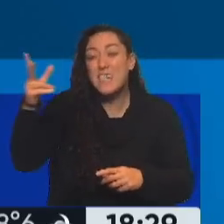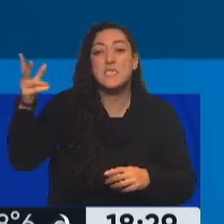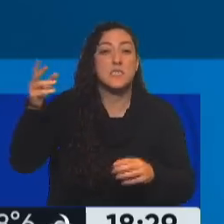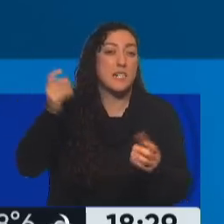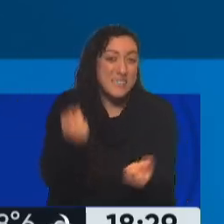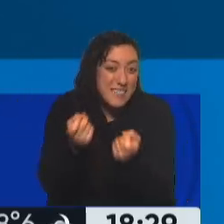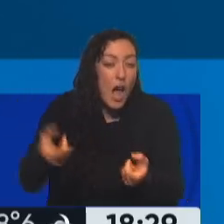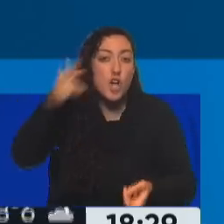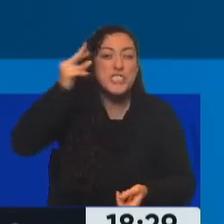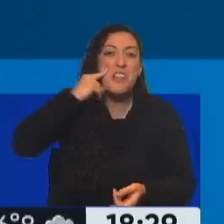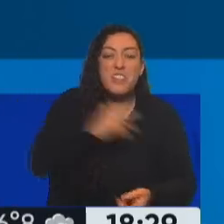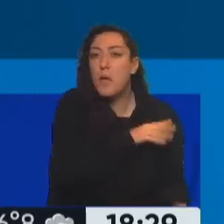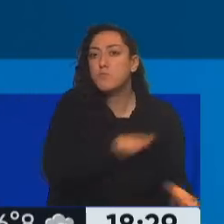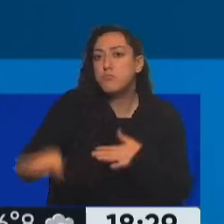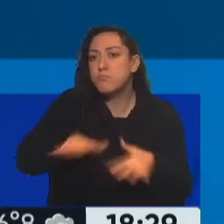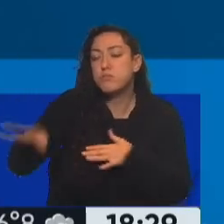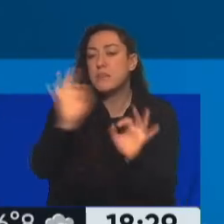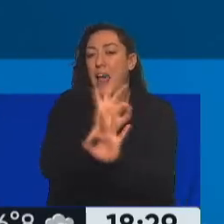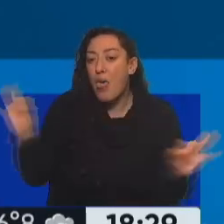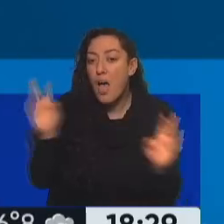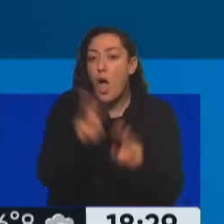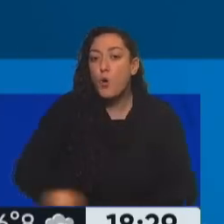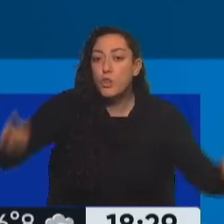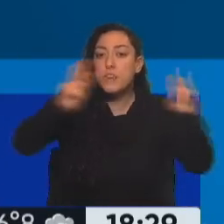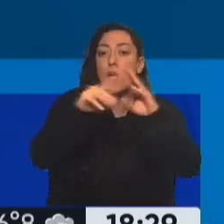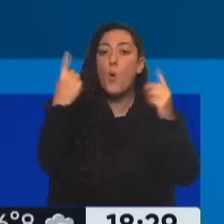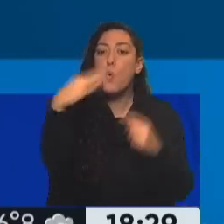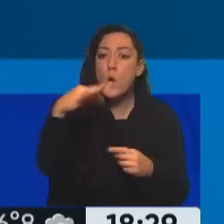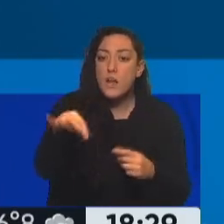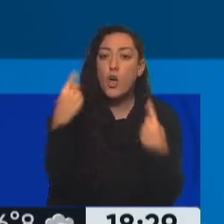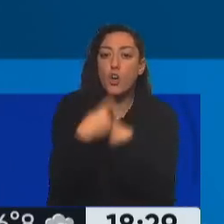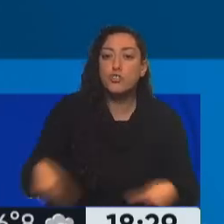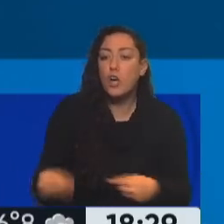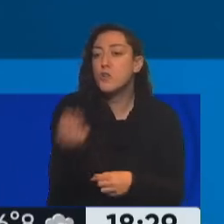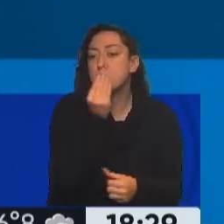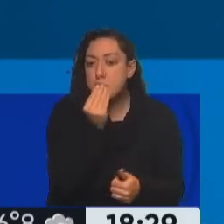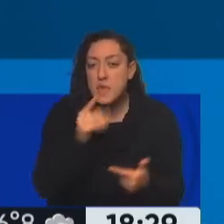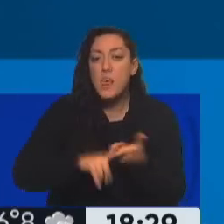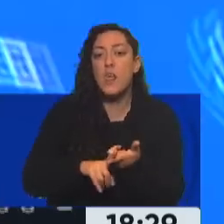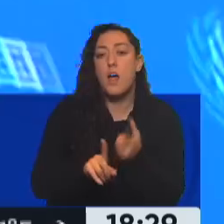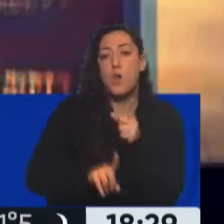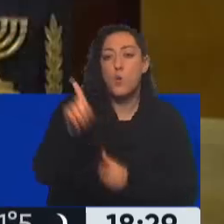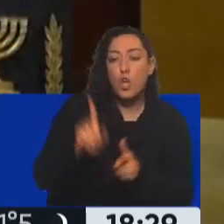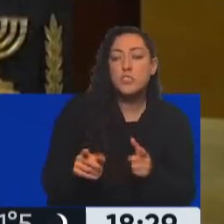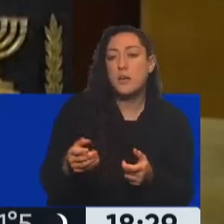days. What the UN is currently allowed to bring in includes nutrition products, some food ingredients, and medical